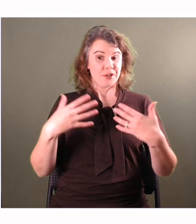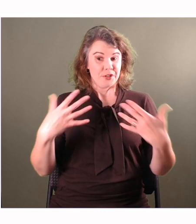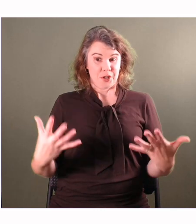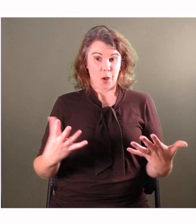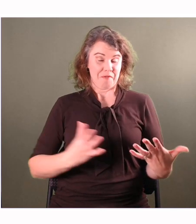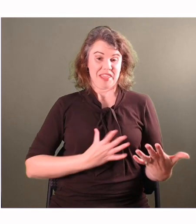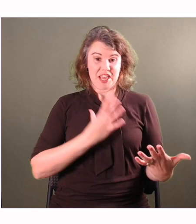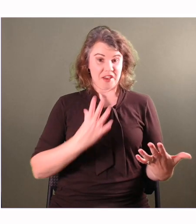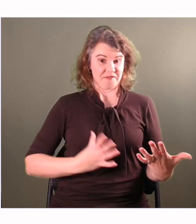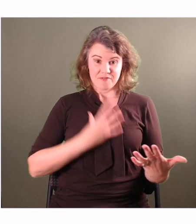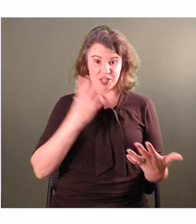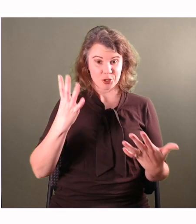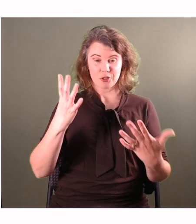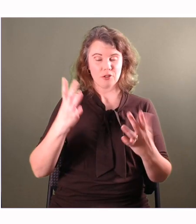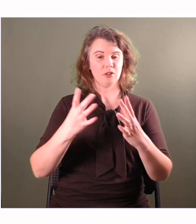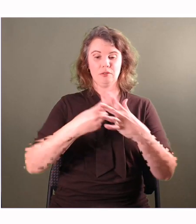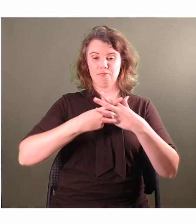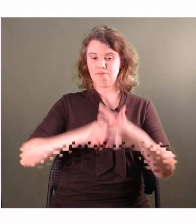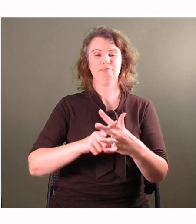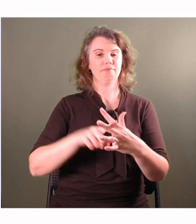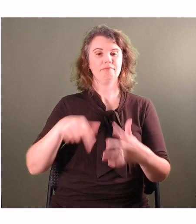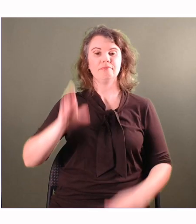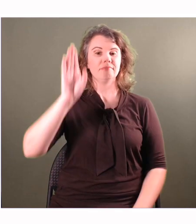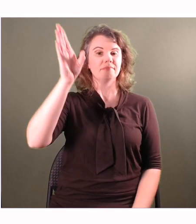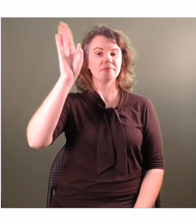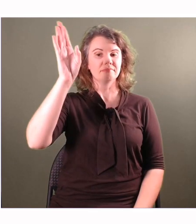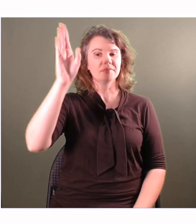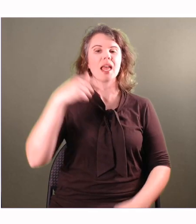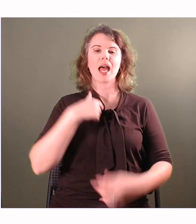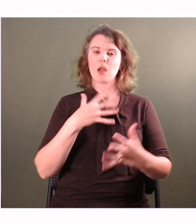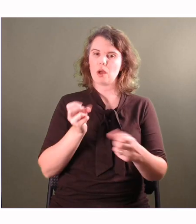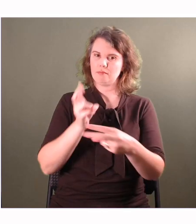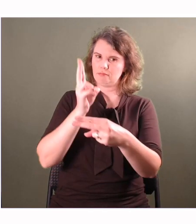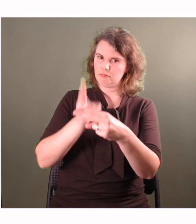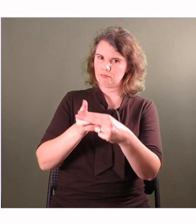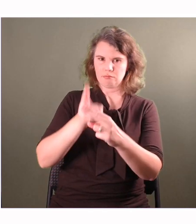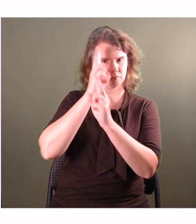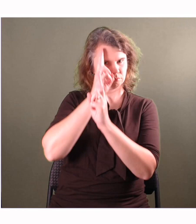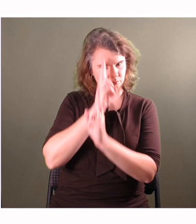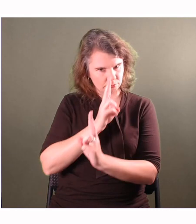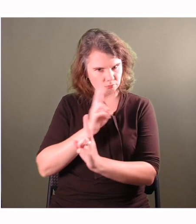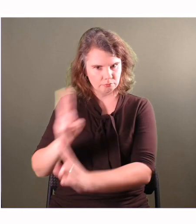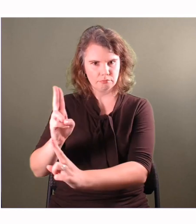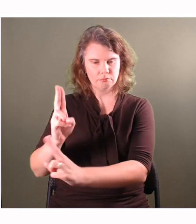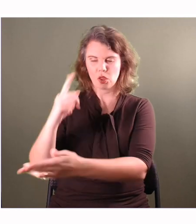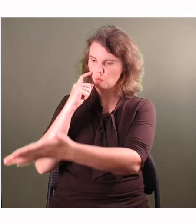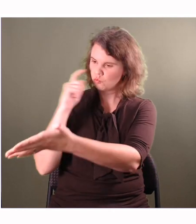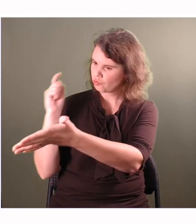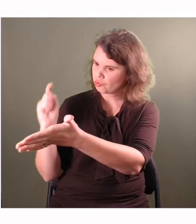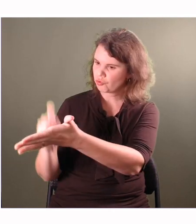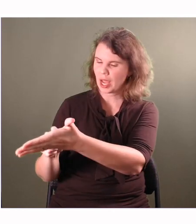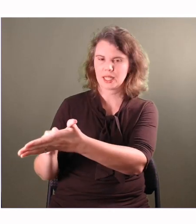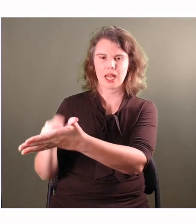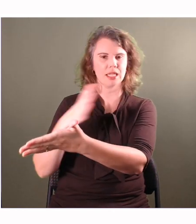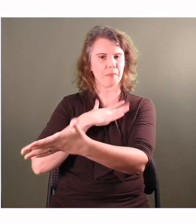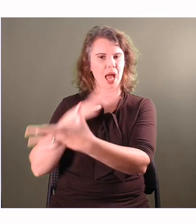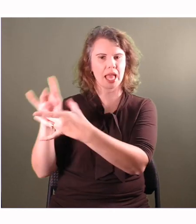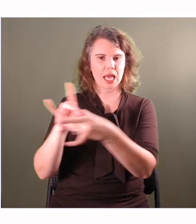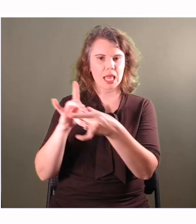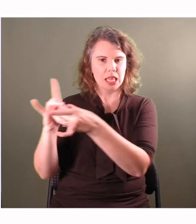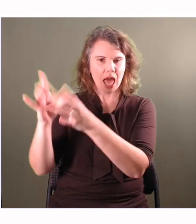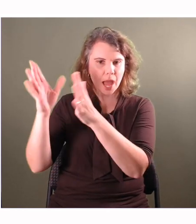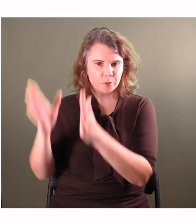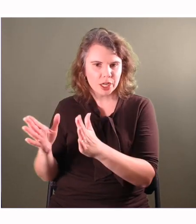let's get to the official formal start of the talk. And let me start by first acknowledging all